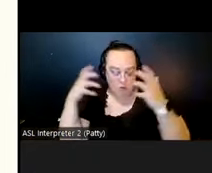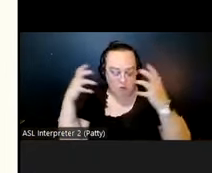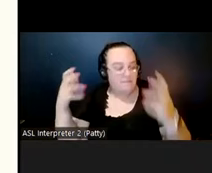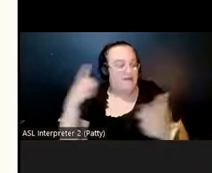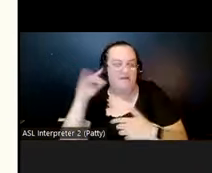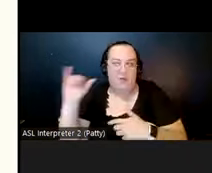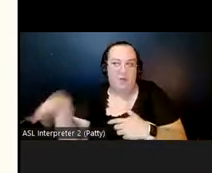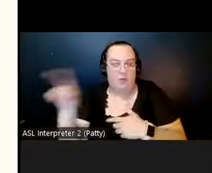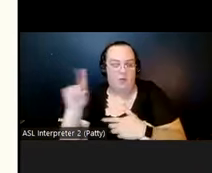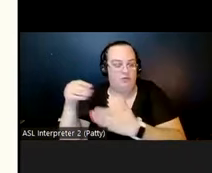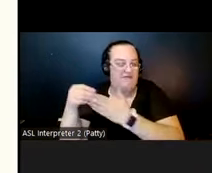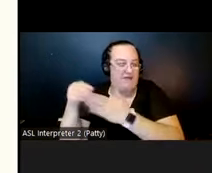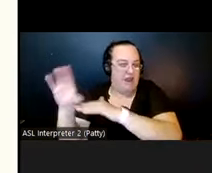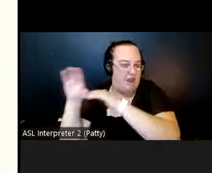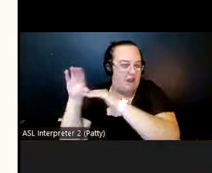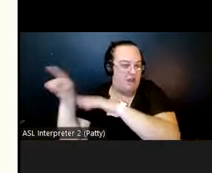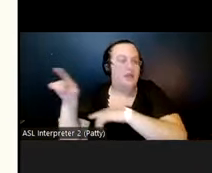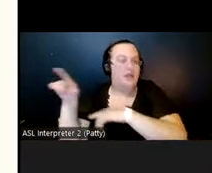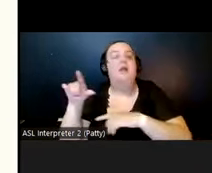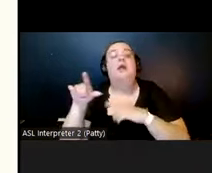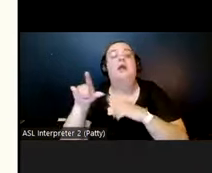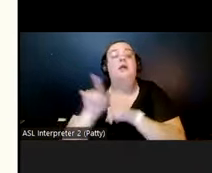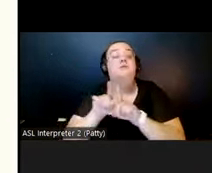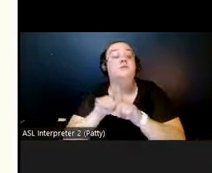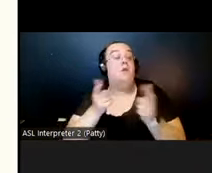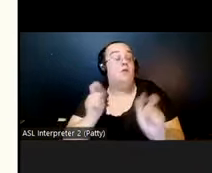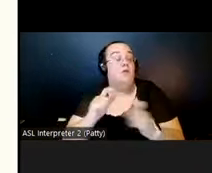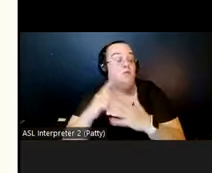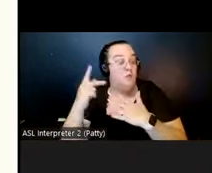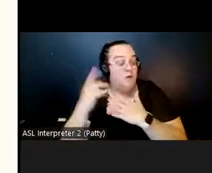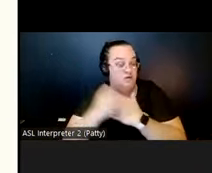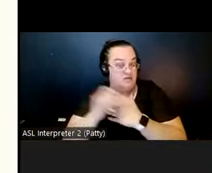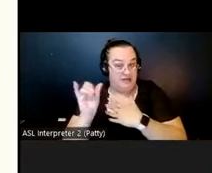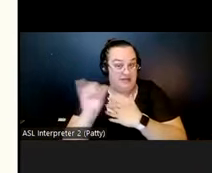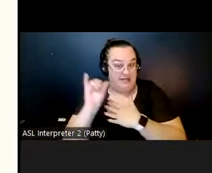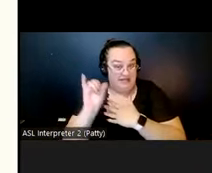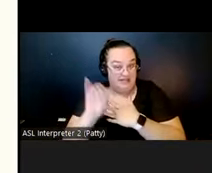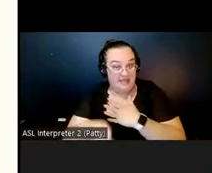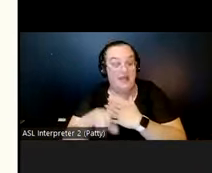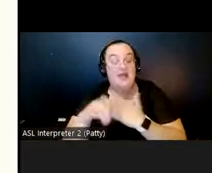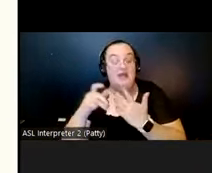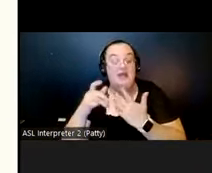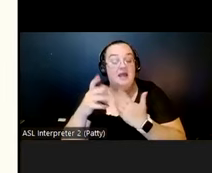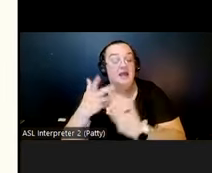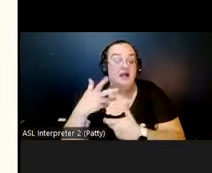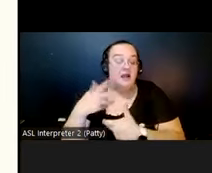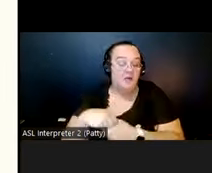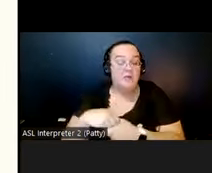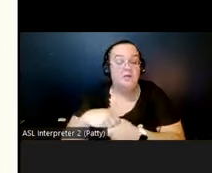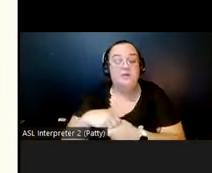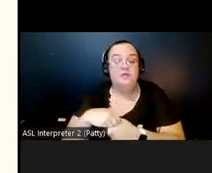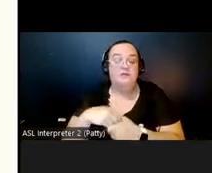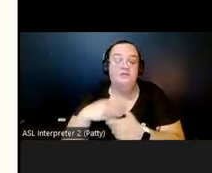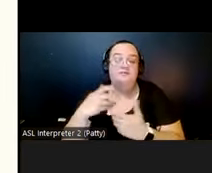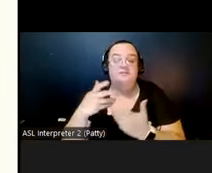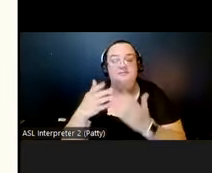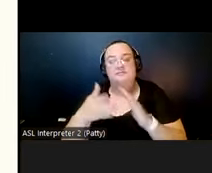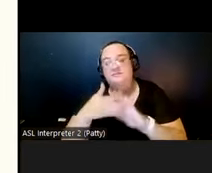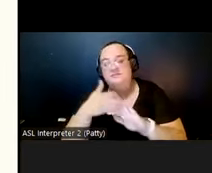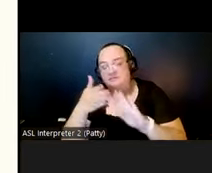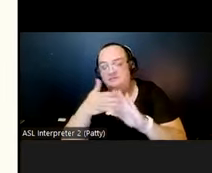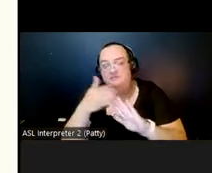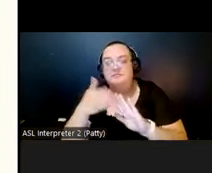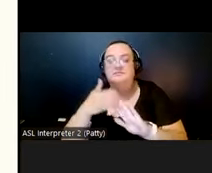sources. Also, large projects of that magnitude come with kind of operational